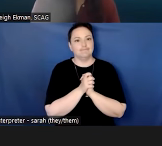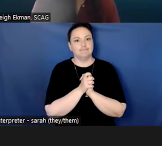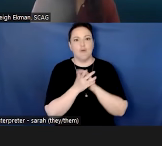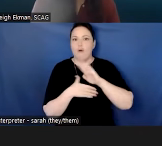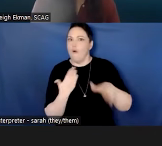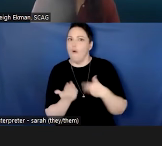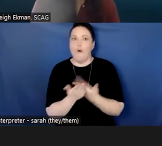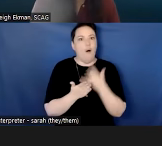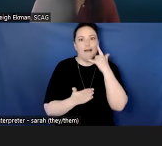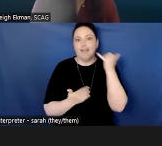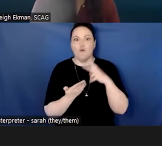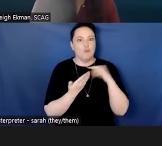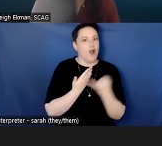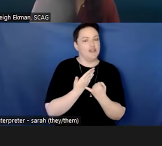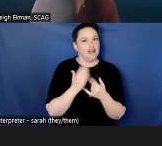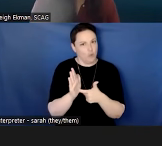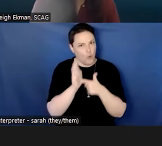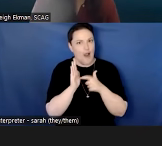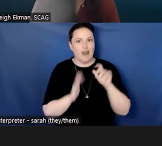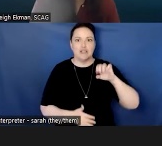A lot of activities.